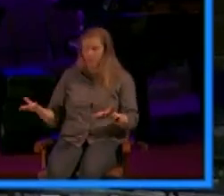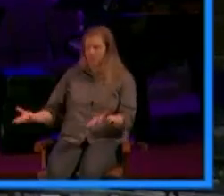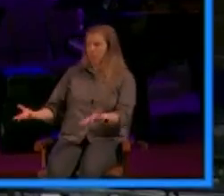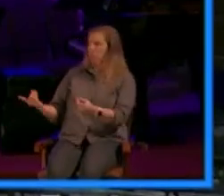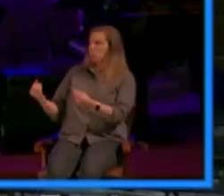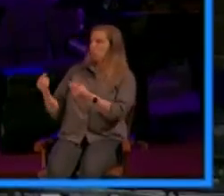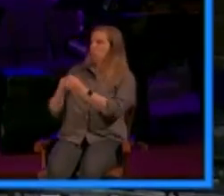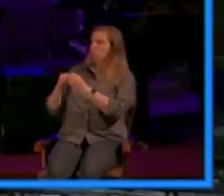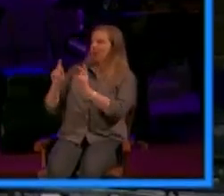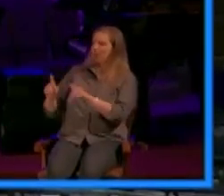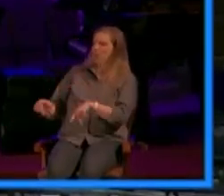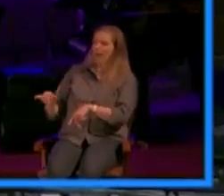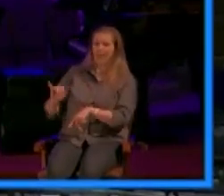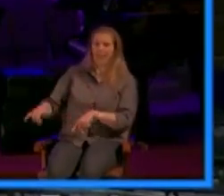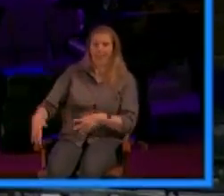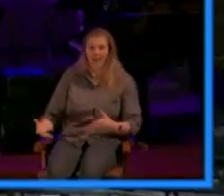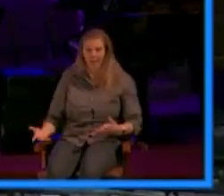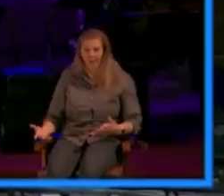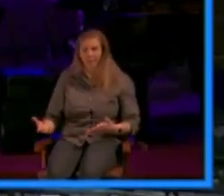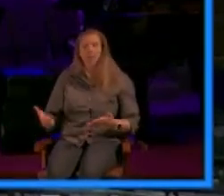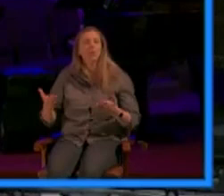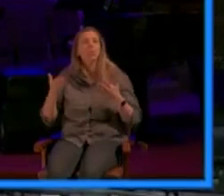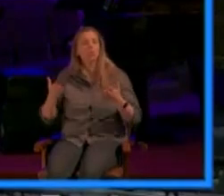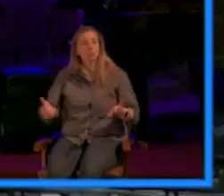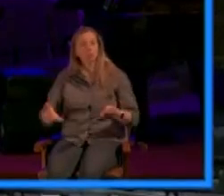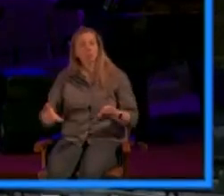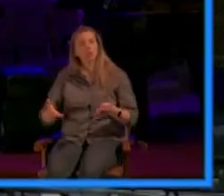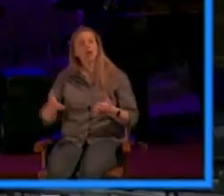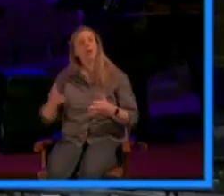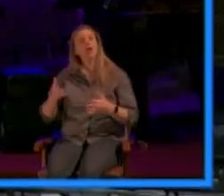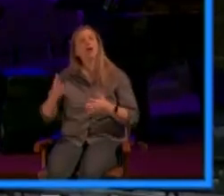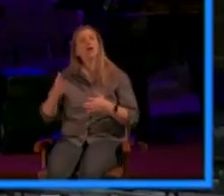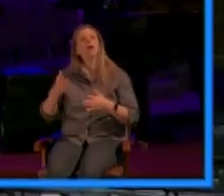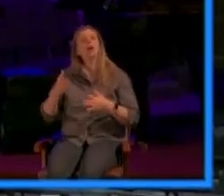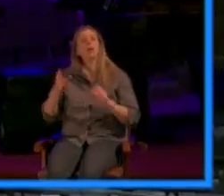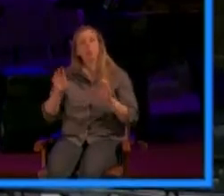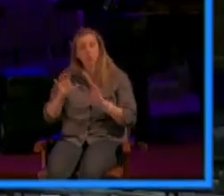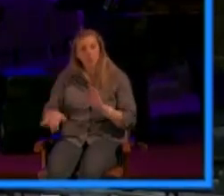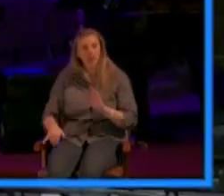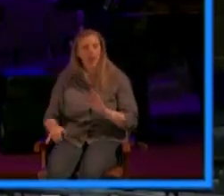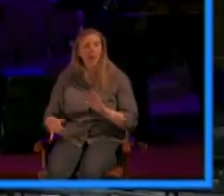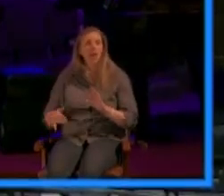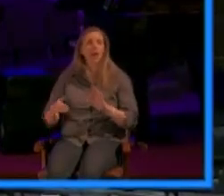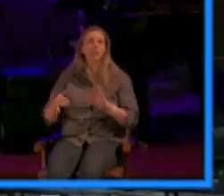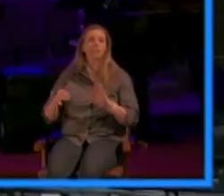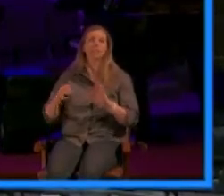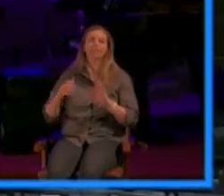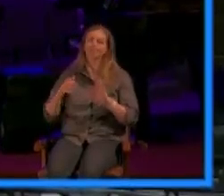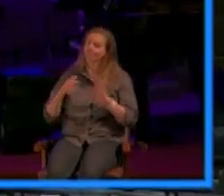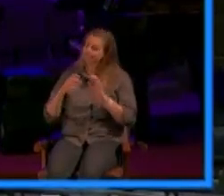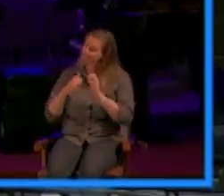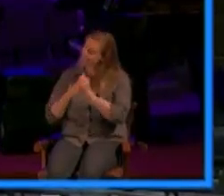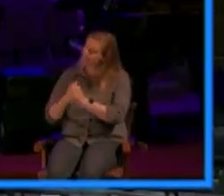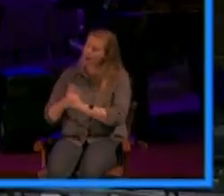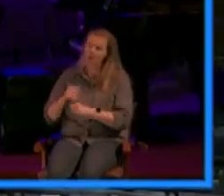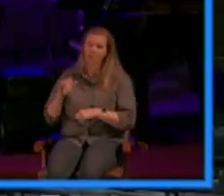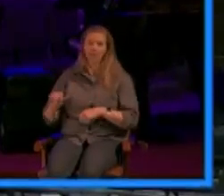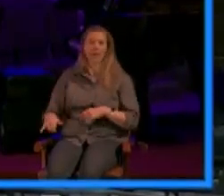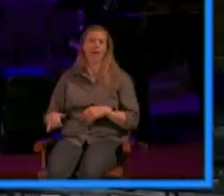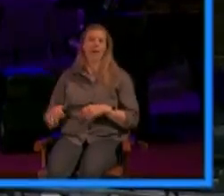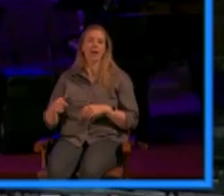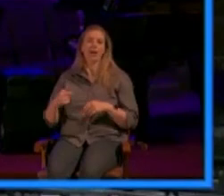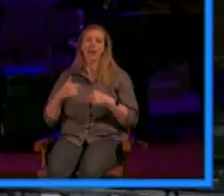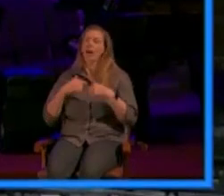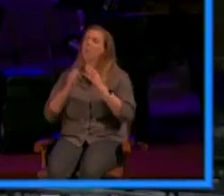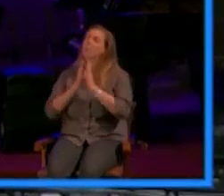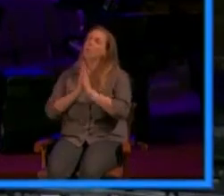that church, Brushy Creek. And by God's grace, I pray that God will let me live long enough. I'll be 65 in just a few